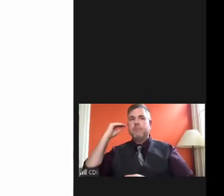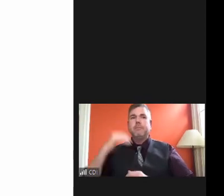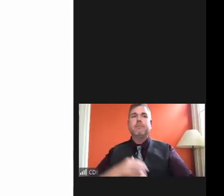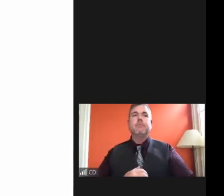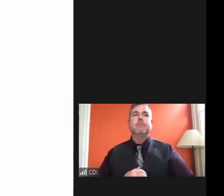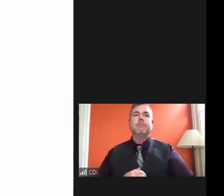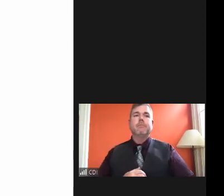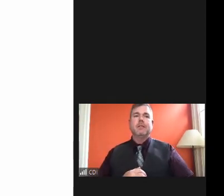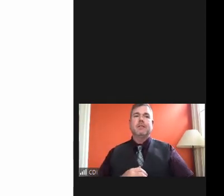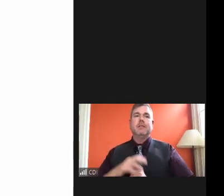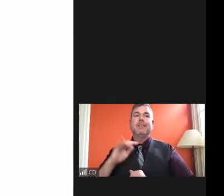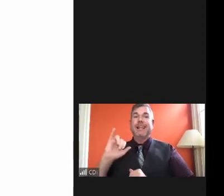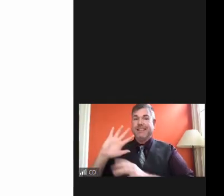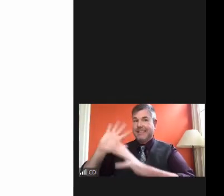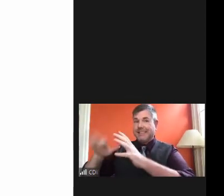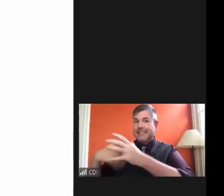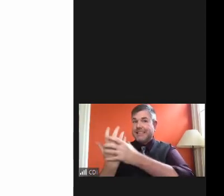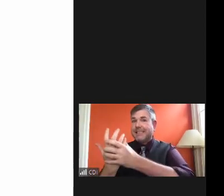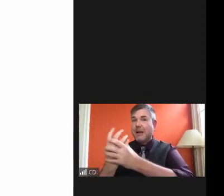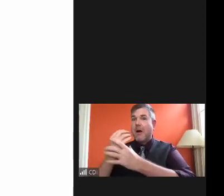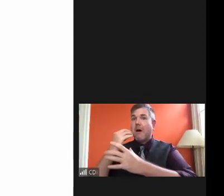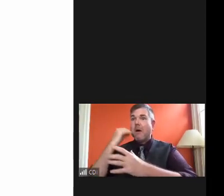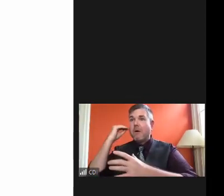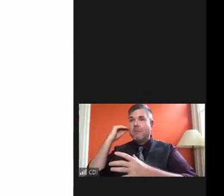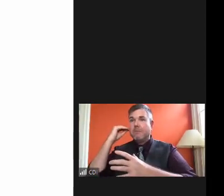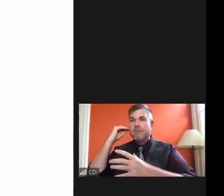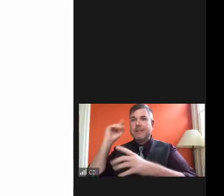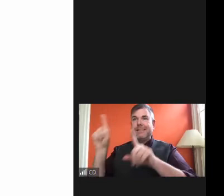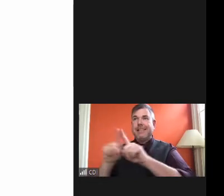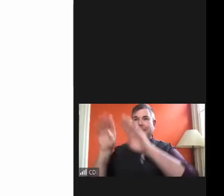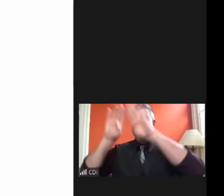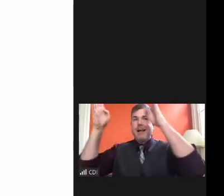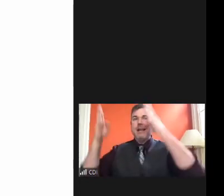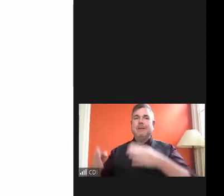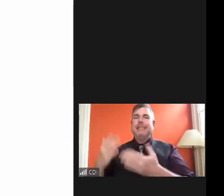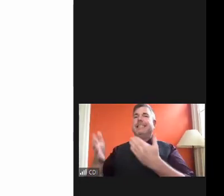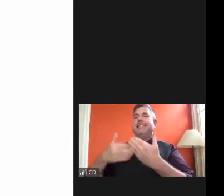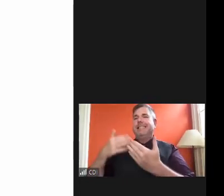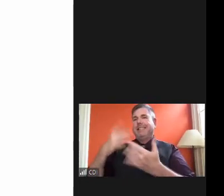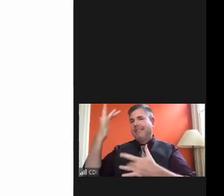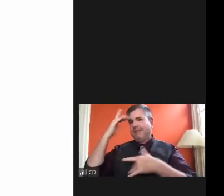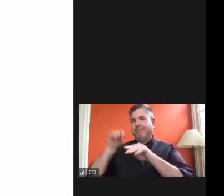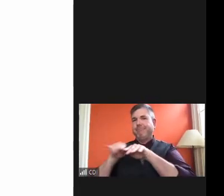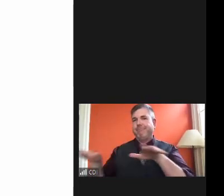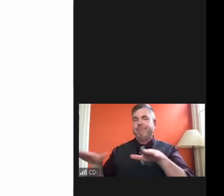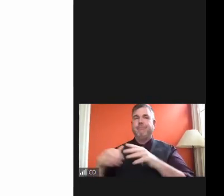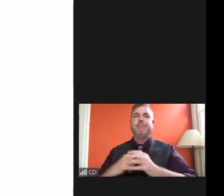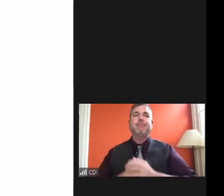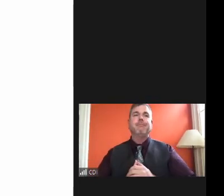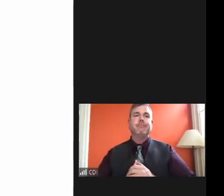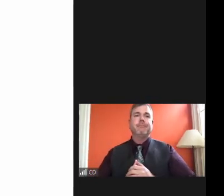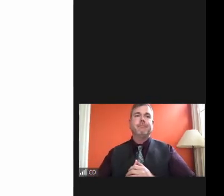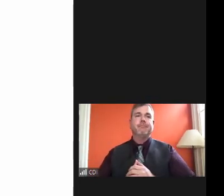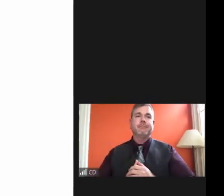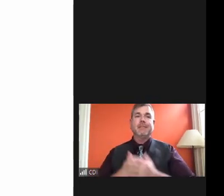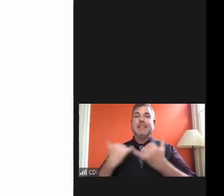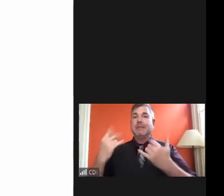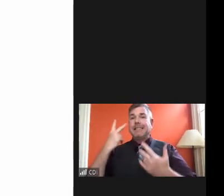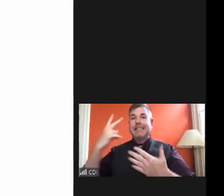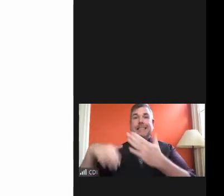This is the age distribution. Again, reinforces what we know to be the pattern nationally in Marin.